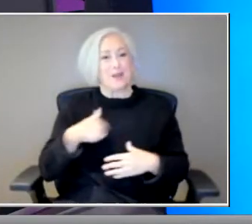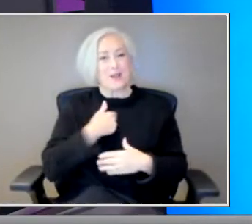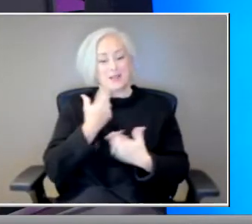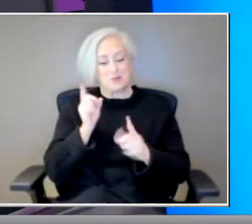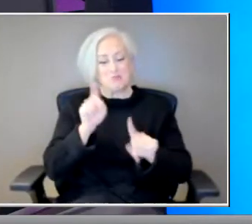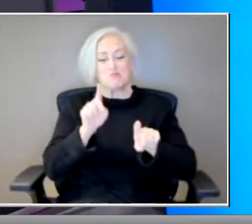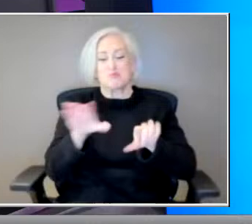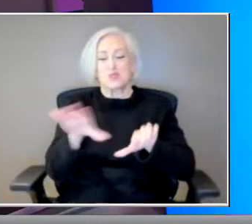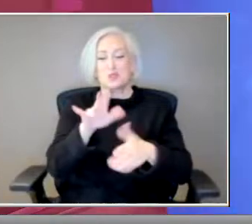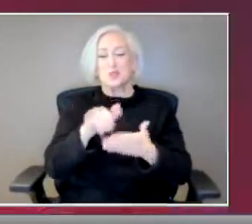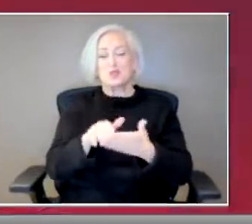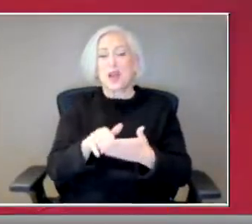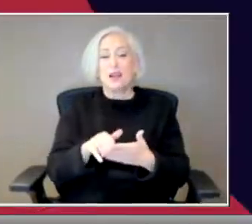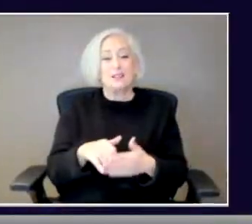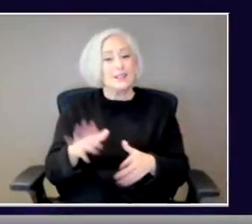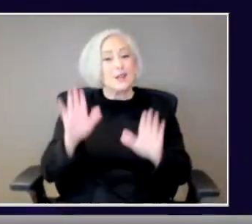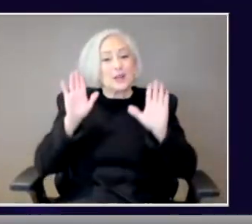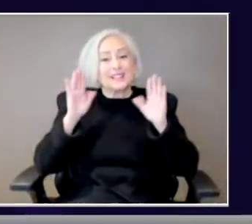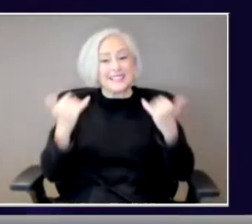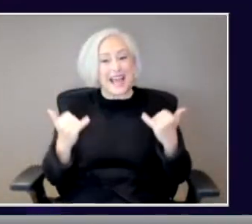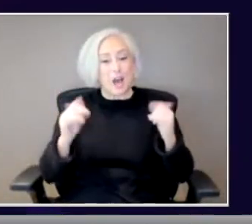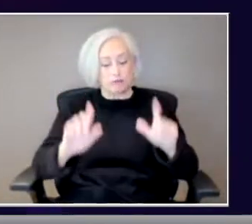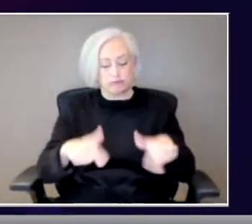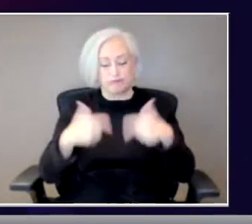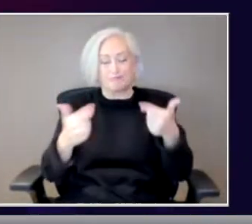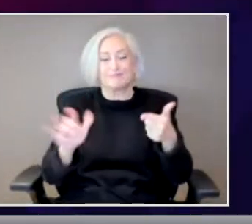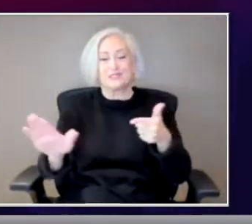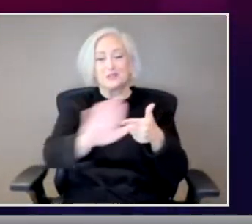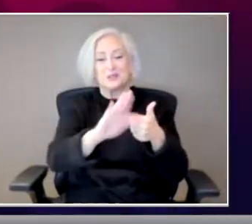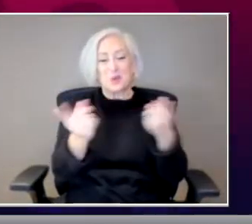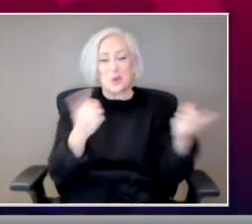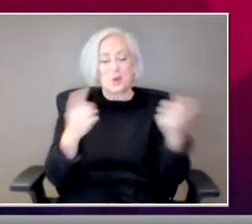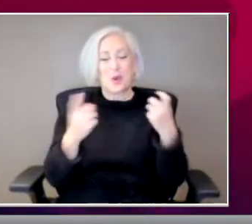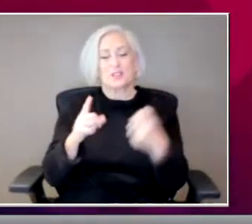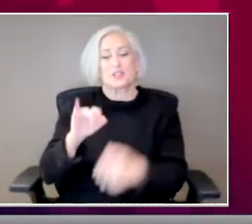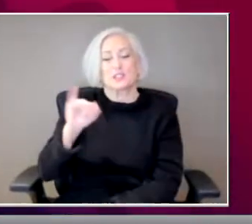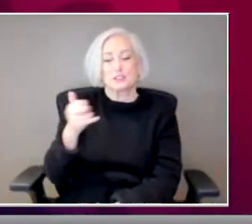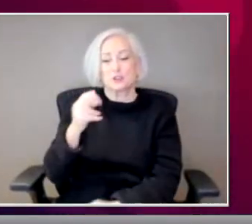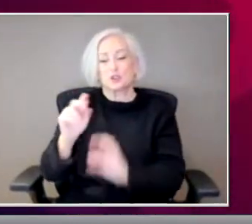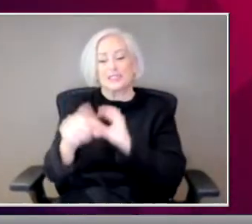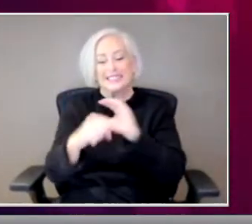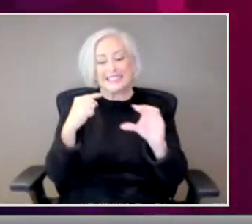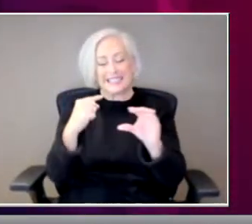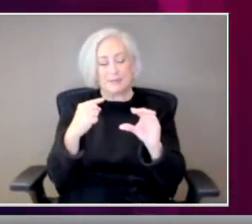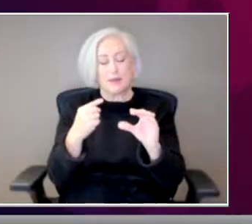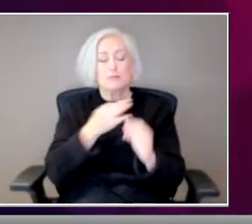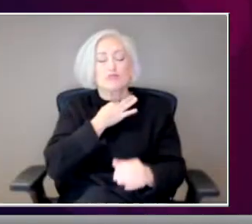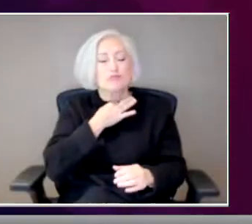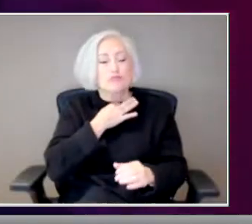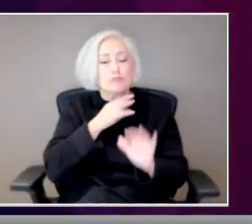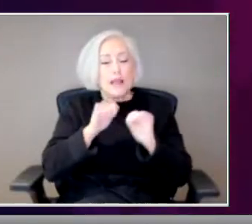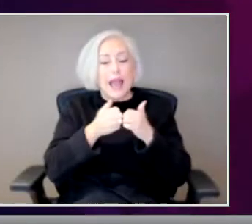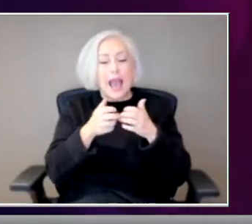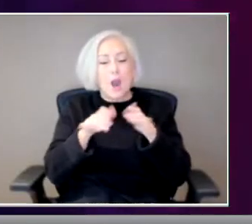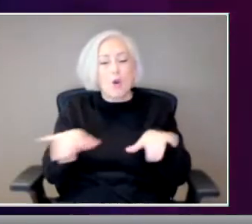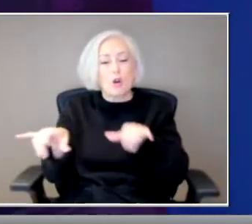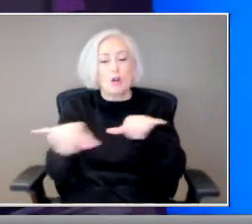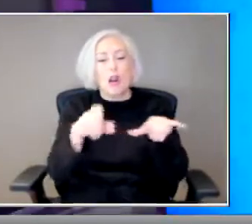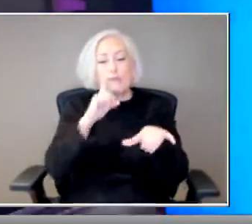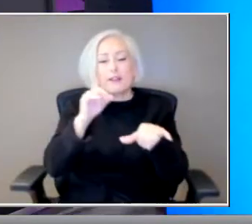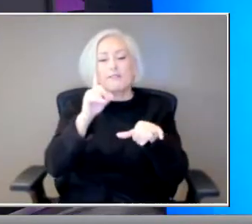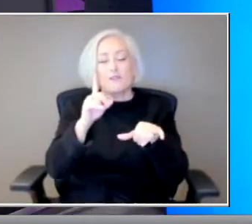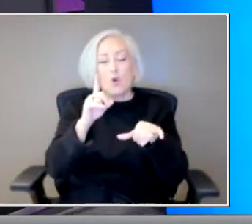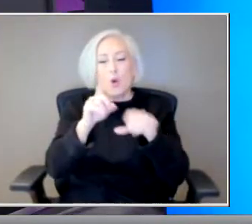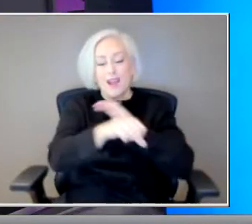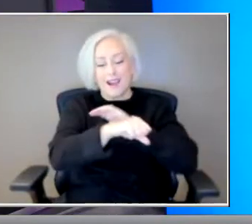viewers because we have some great questions. Jean submitted one by email. Jean wants to know, how common is it for a clot to travel all the way from